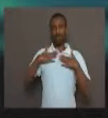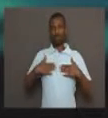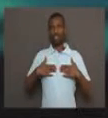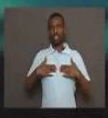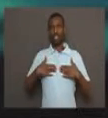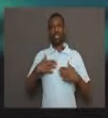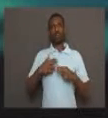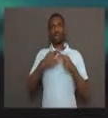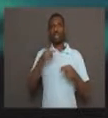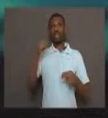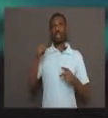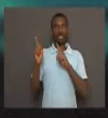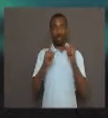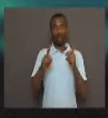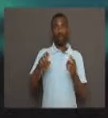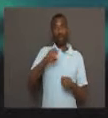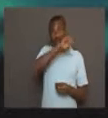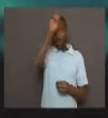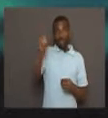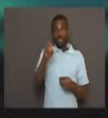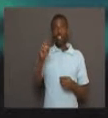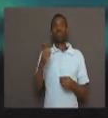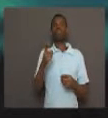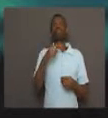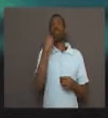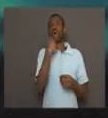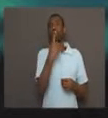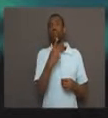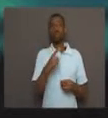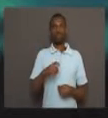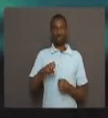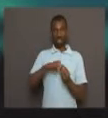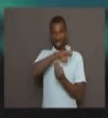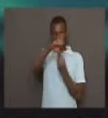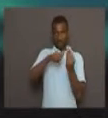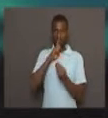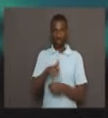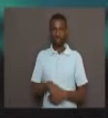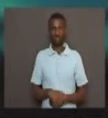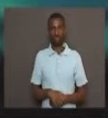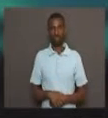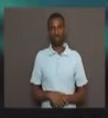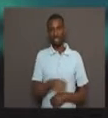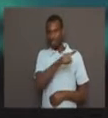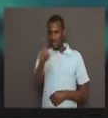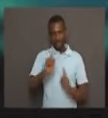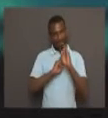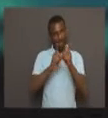a larger central body that is orbited by electrons.